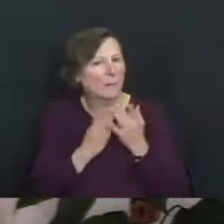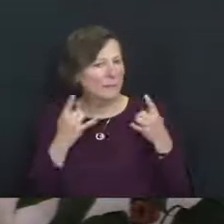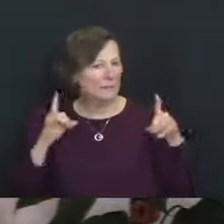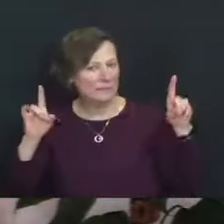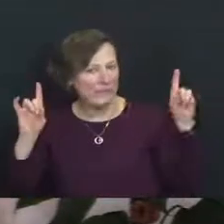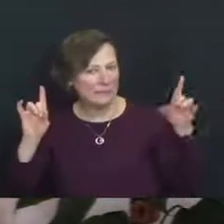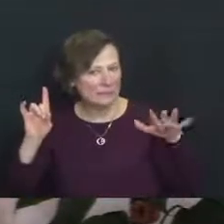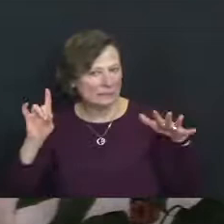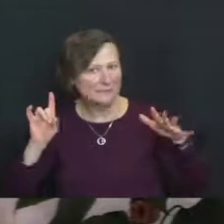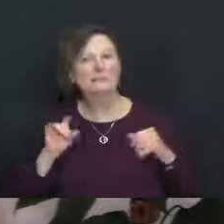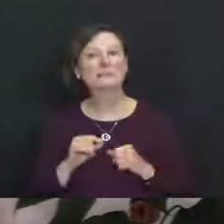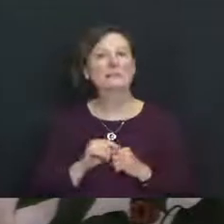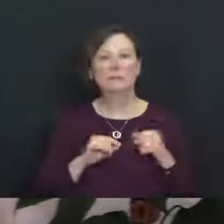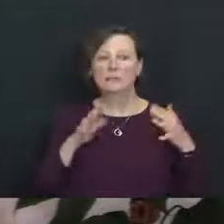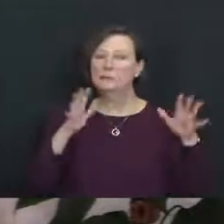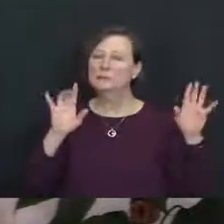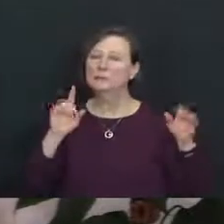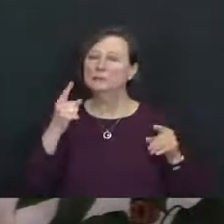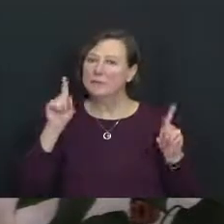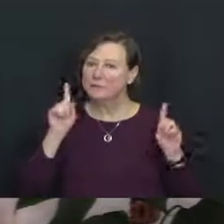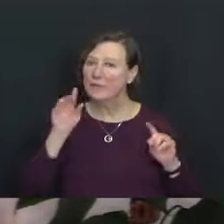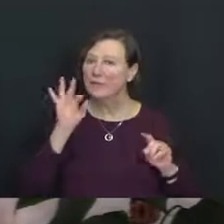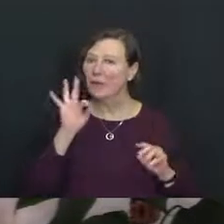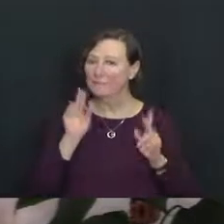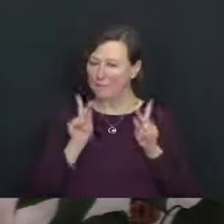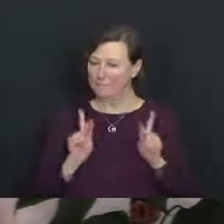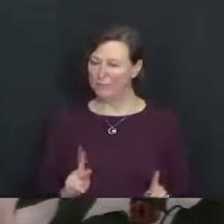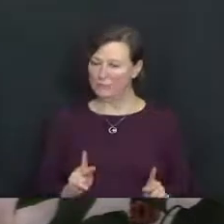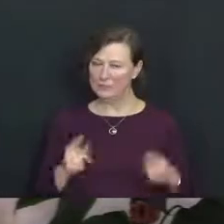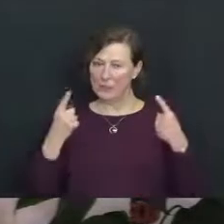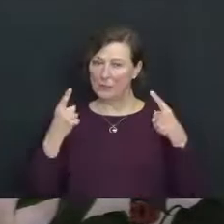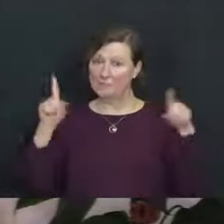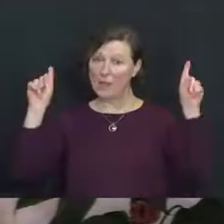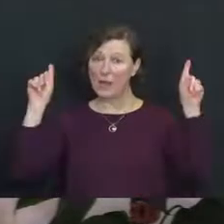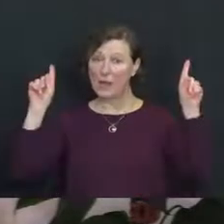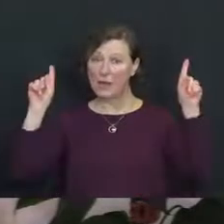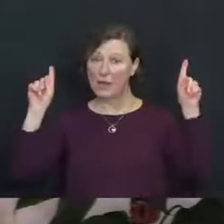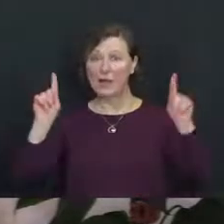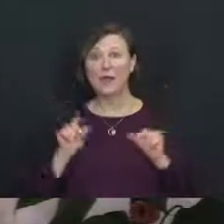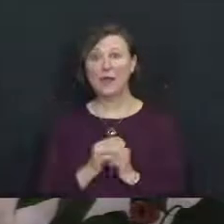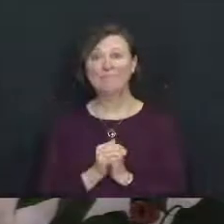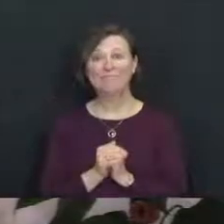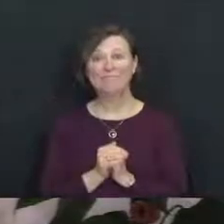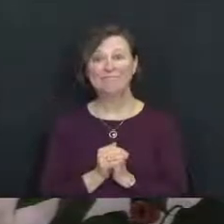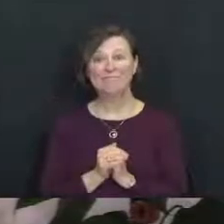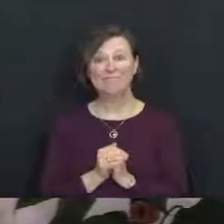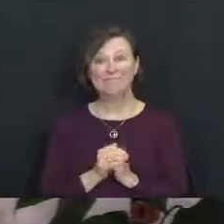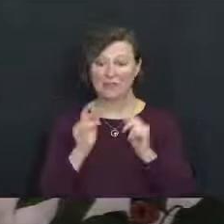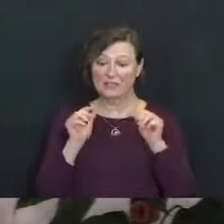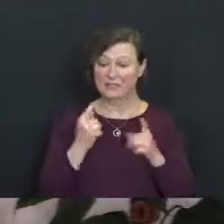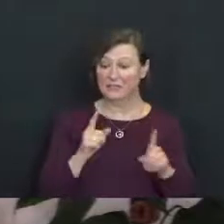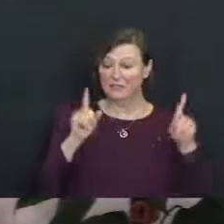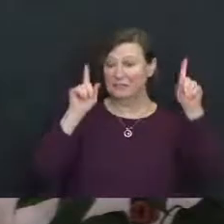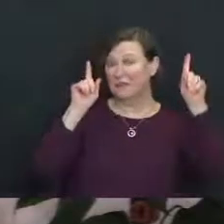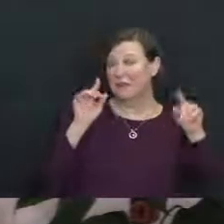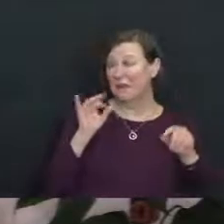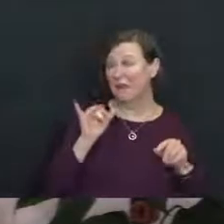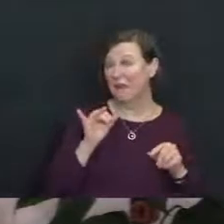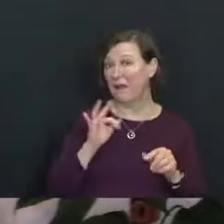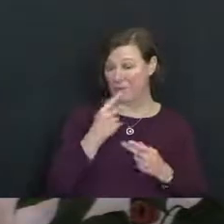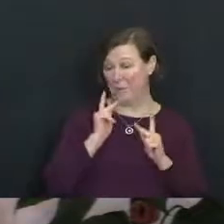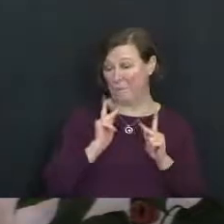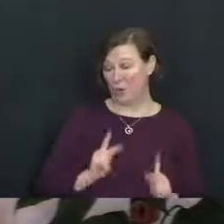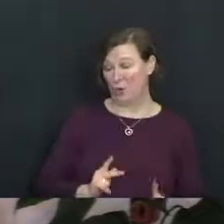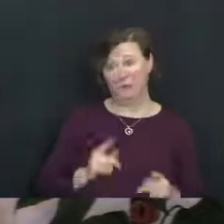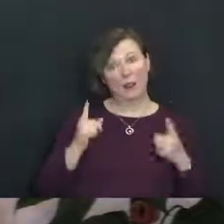success. The success of personal accomplishment. The success of personal accomplishment looks vastly